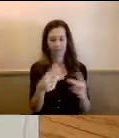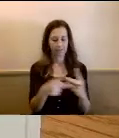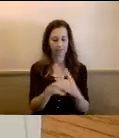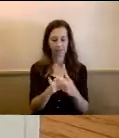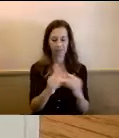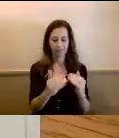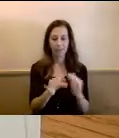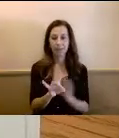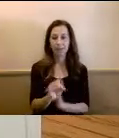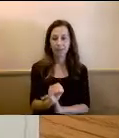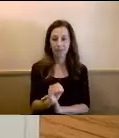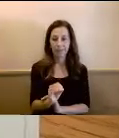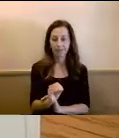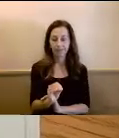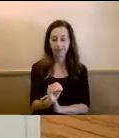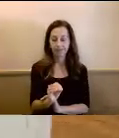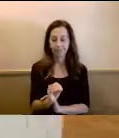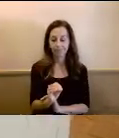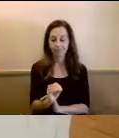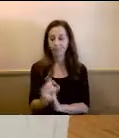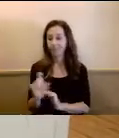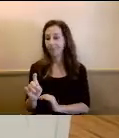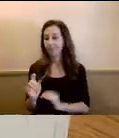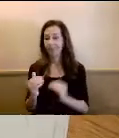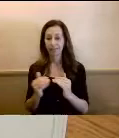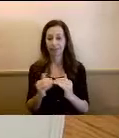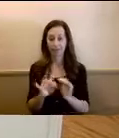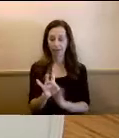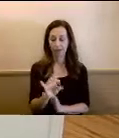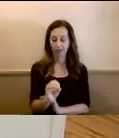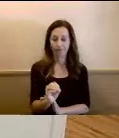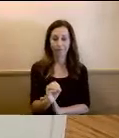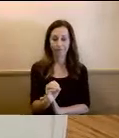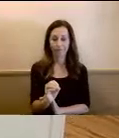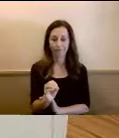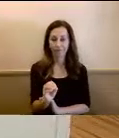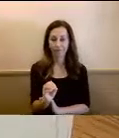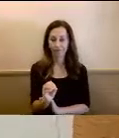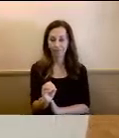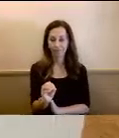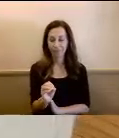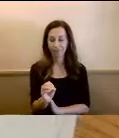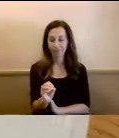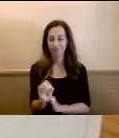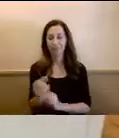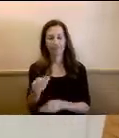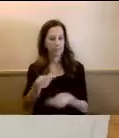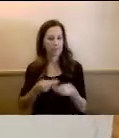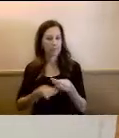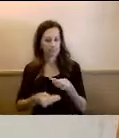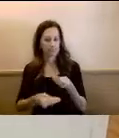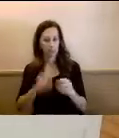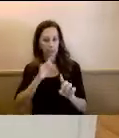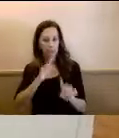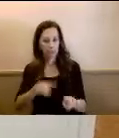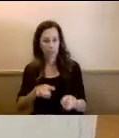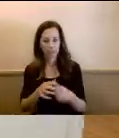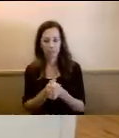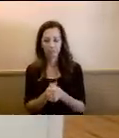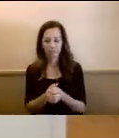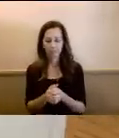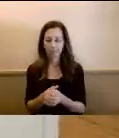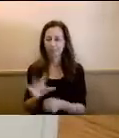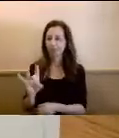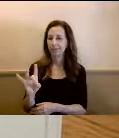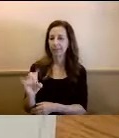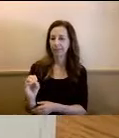8 is 80, so we have x equals 80. Let's substitute the solution. So we're going